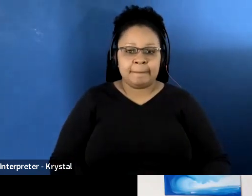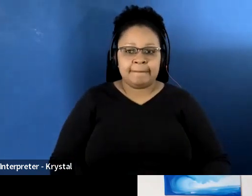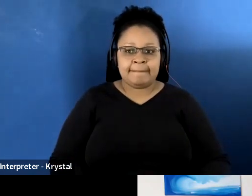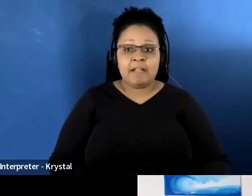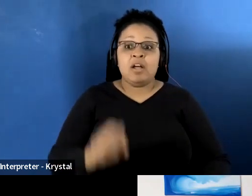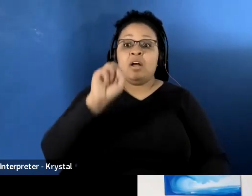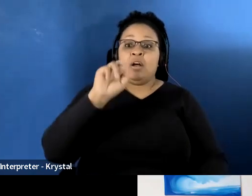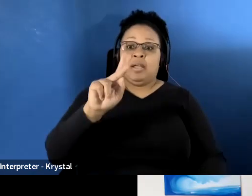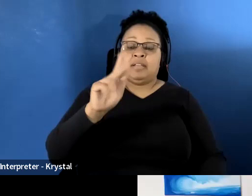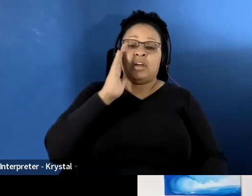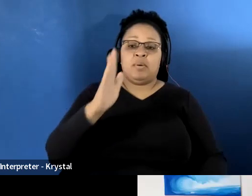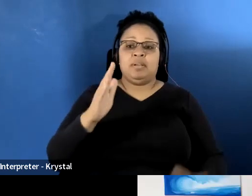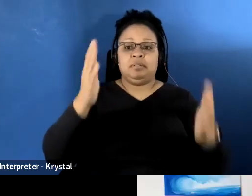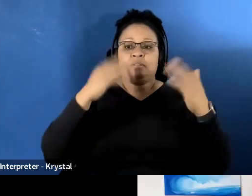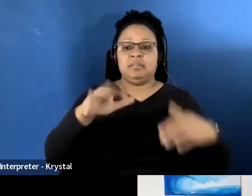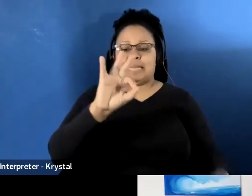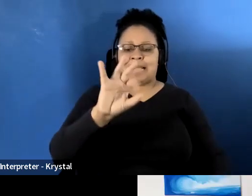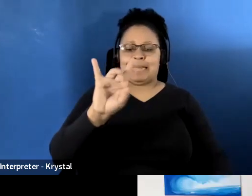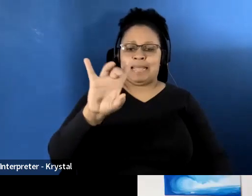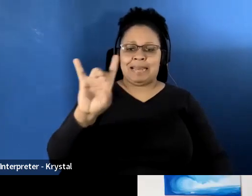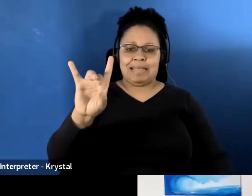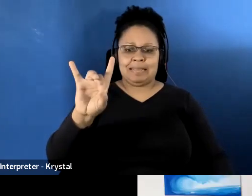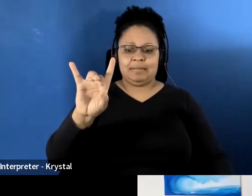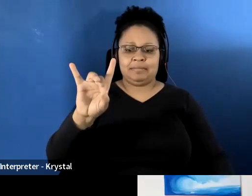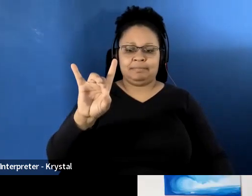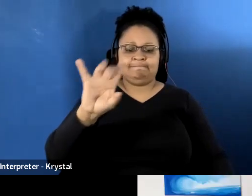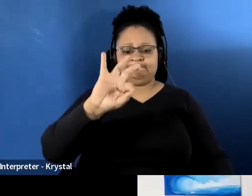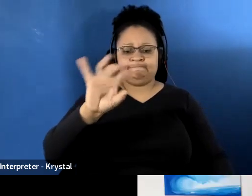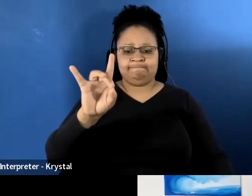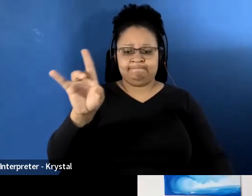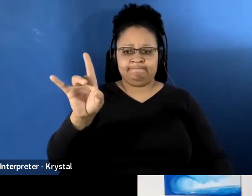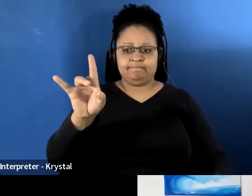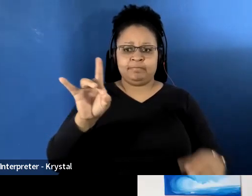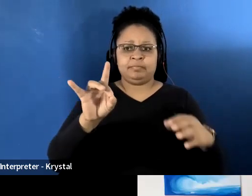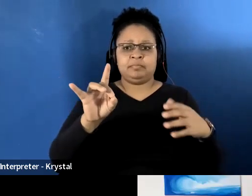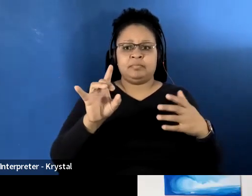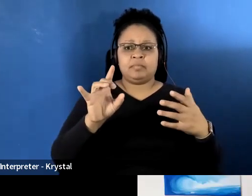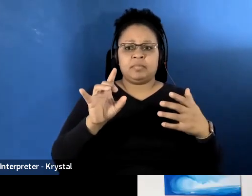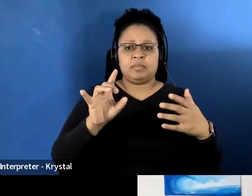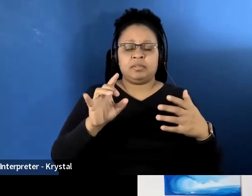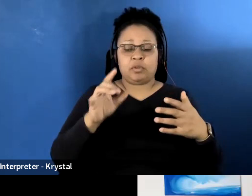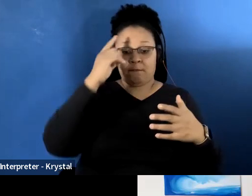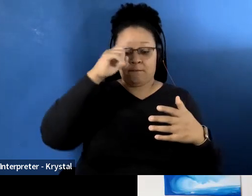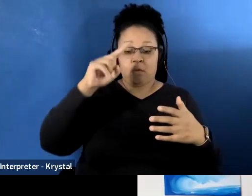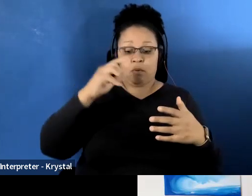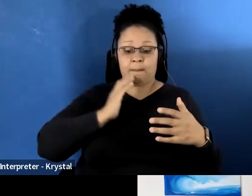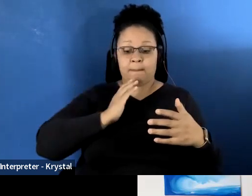Okay, so I'm going to flip to the 988 really fast. So as a second job, I